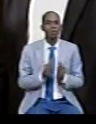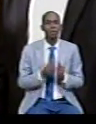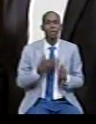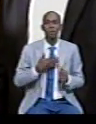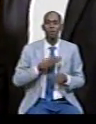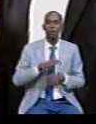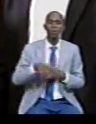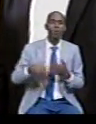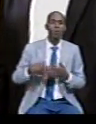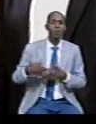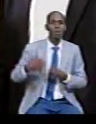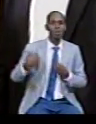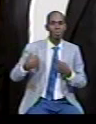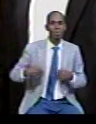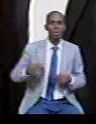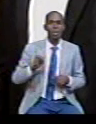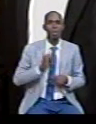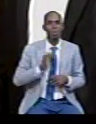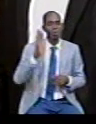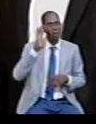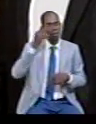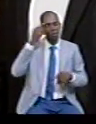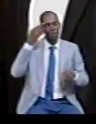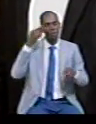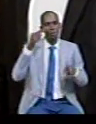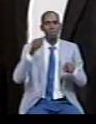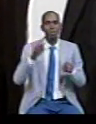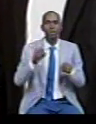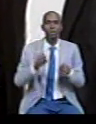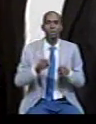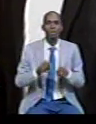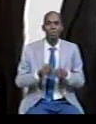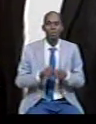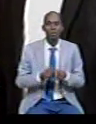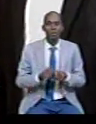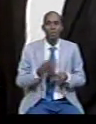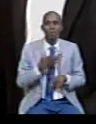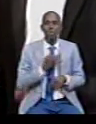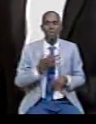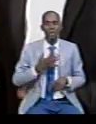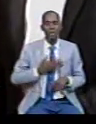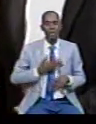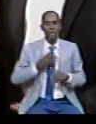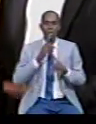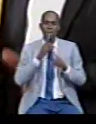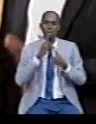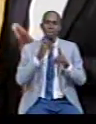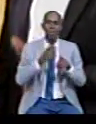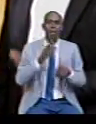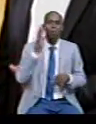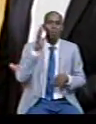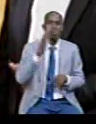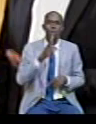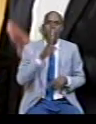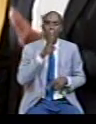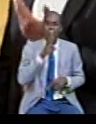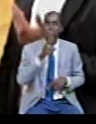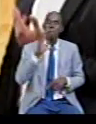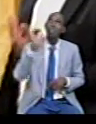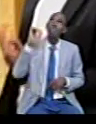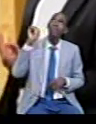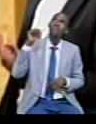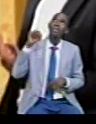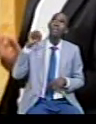with my whole heart I'll agree. And my answer will